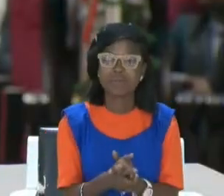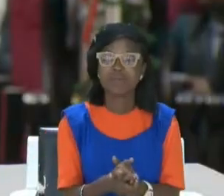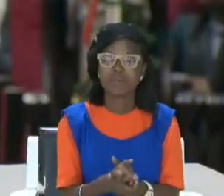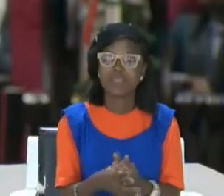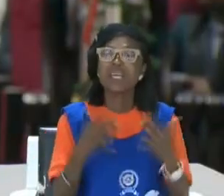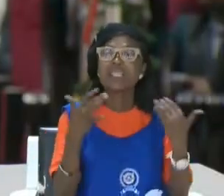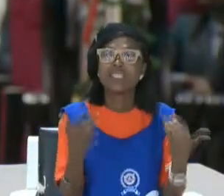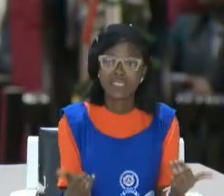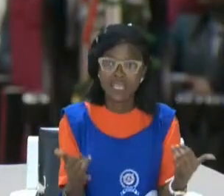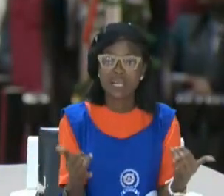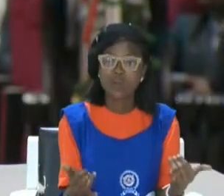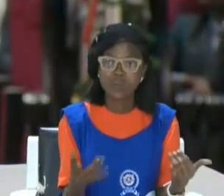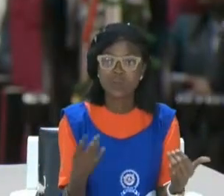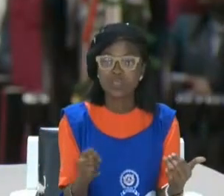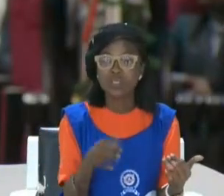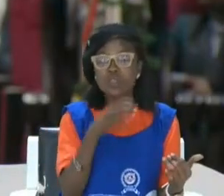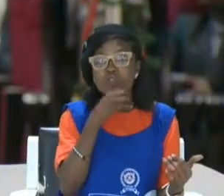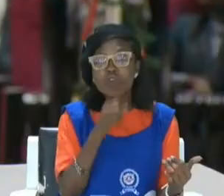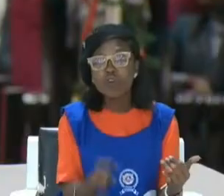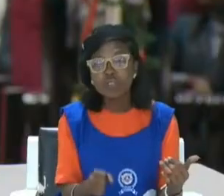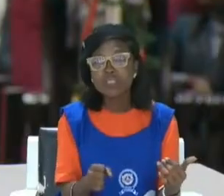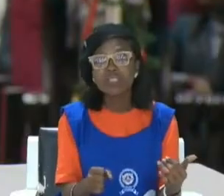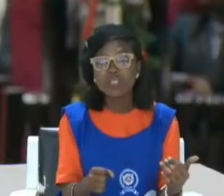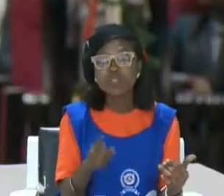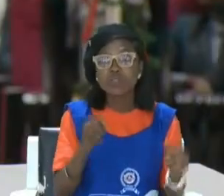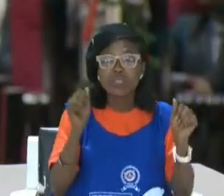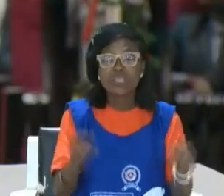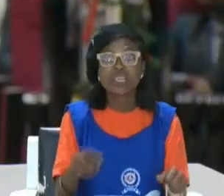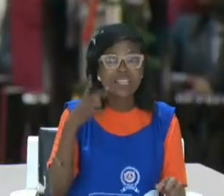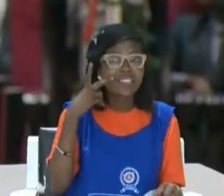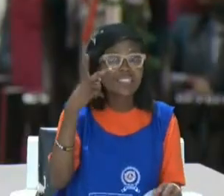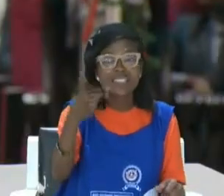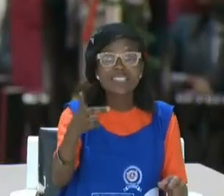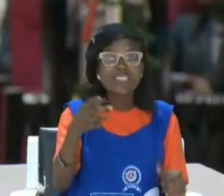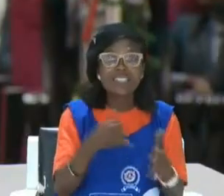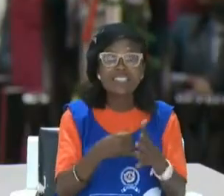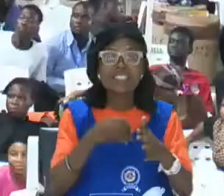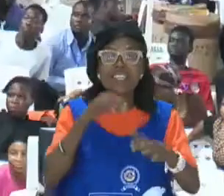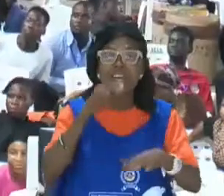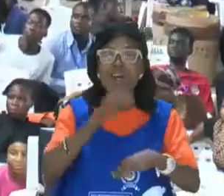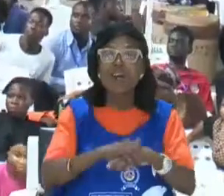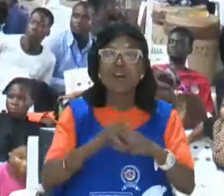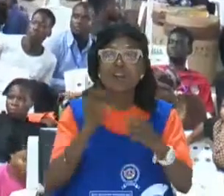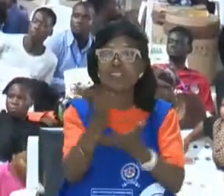Now the old auditorium, you can see it on the screen, is now an overflow.